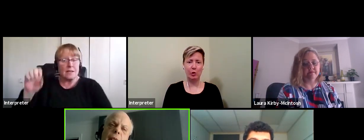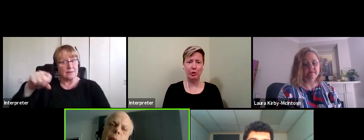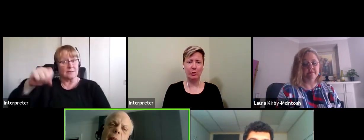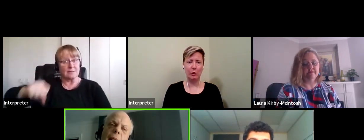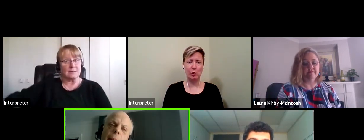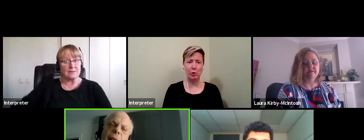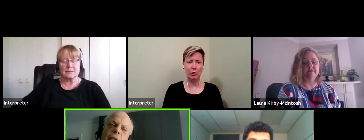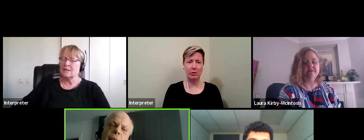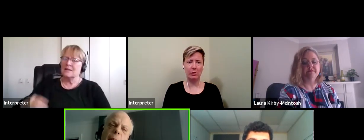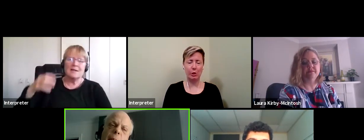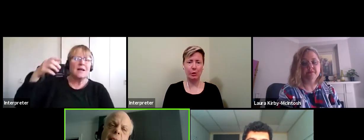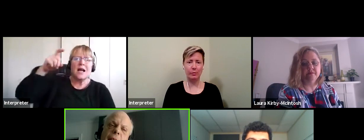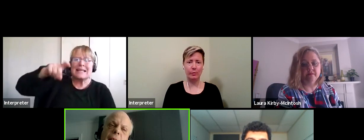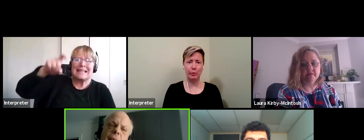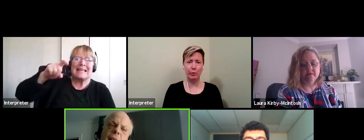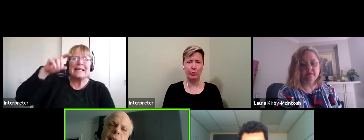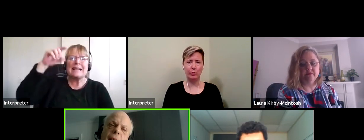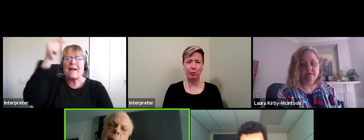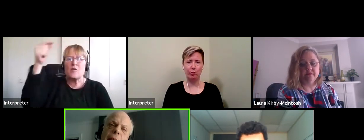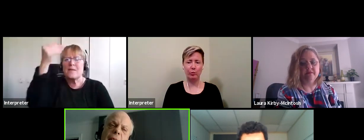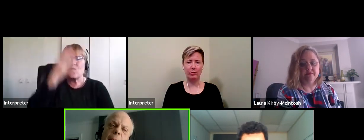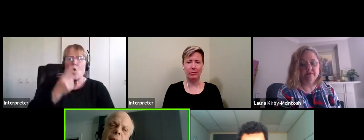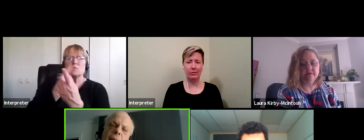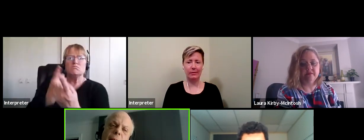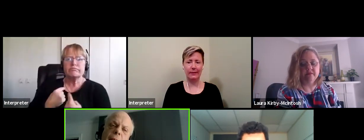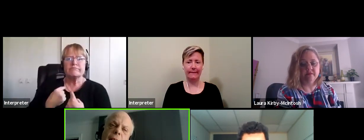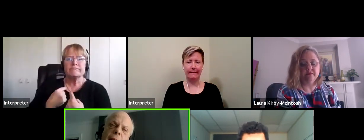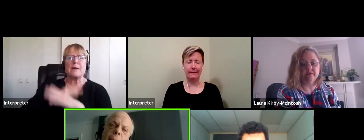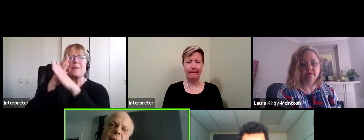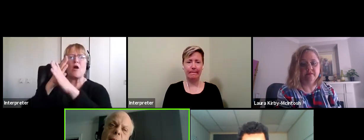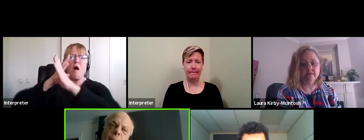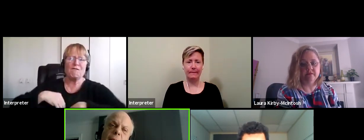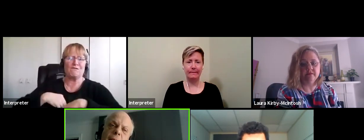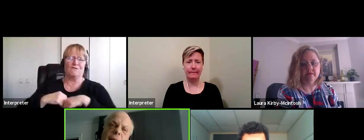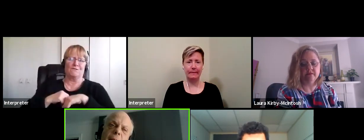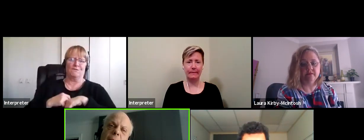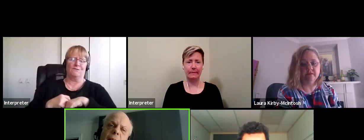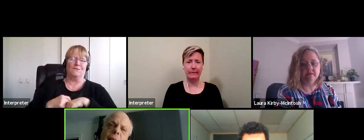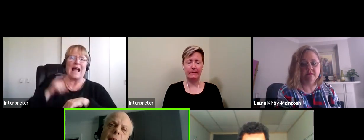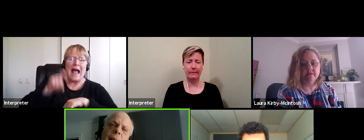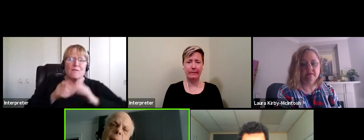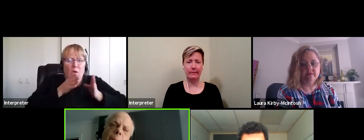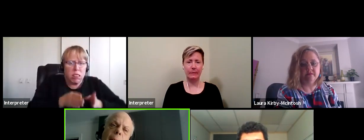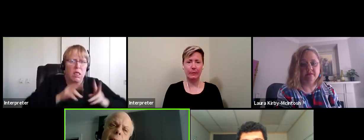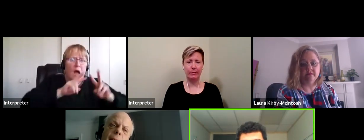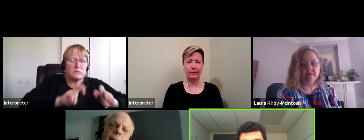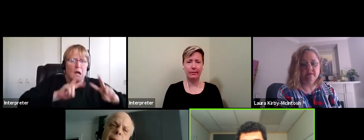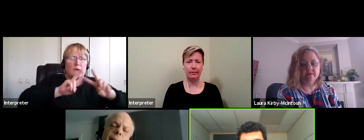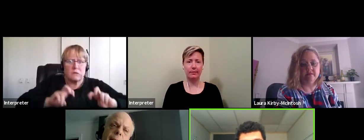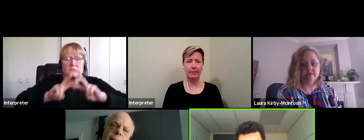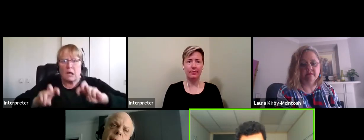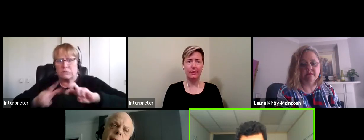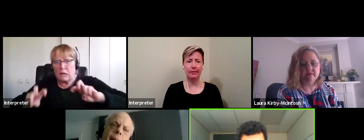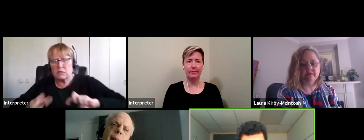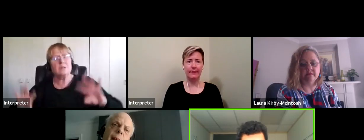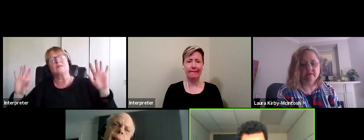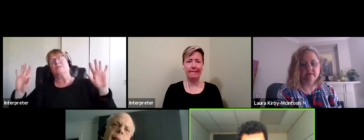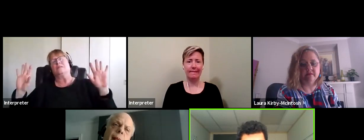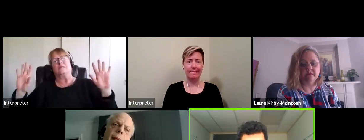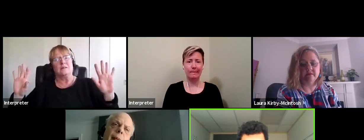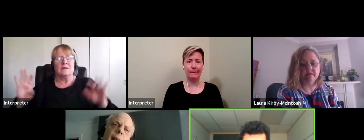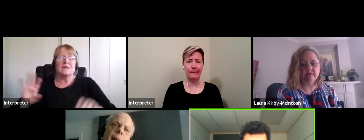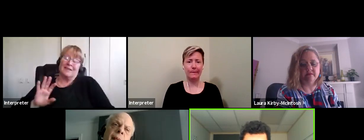need a provincial directive that removes that barrier without having to battle one at a time. And it has varied by public health unit